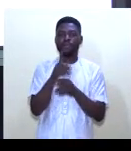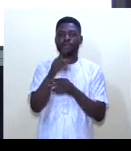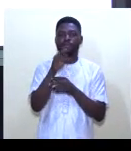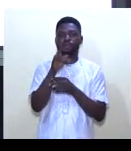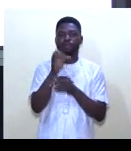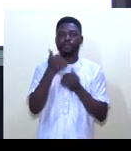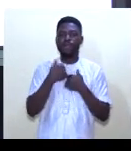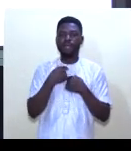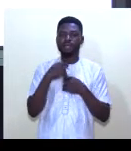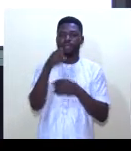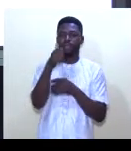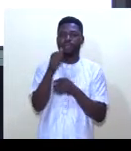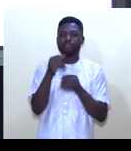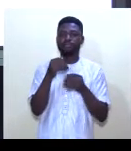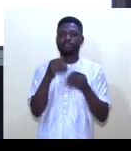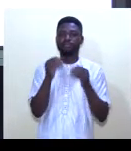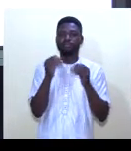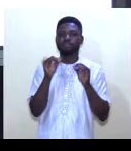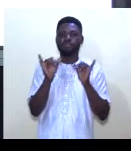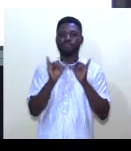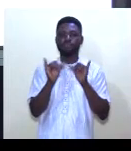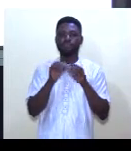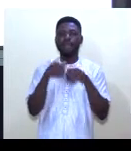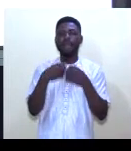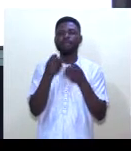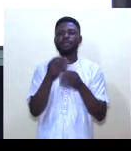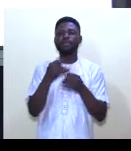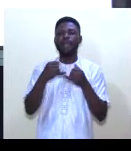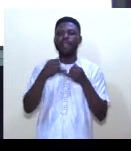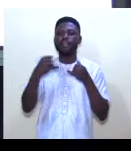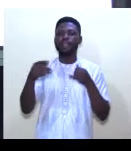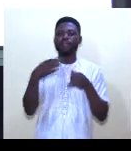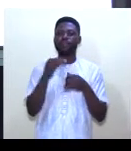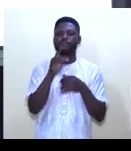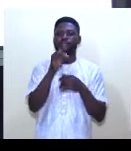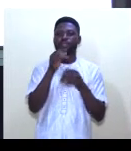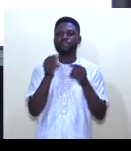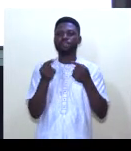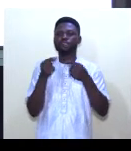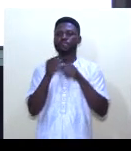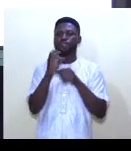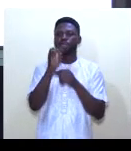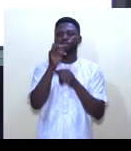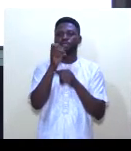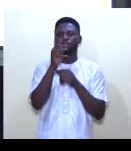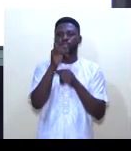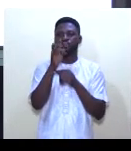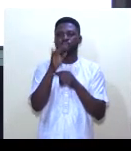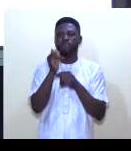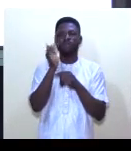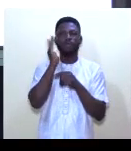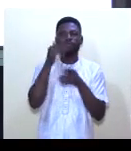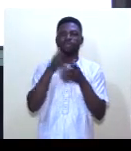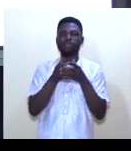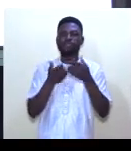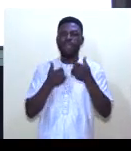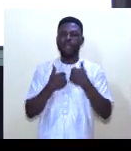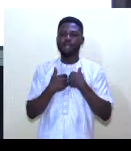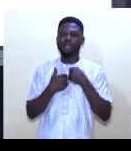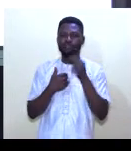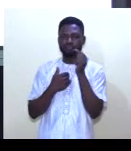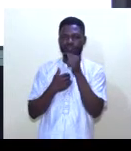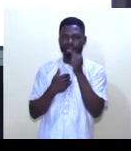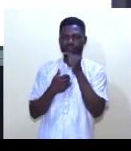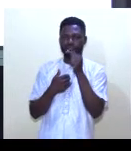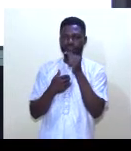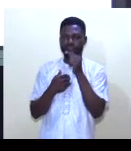regular polygon has 10 sides. How many lines of symmetry will this polygon have? You should know